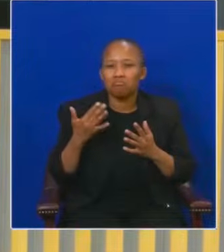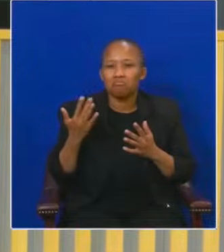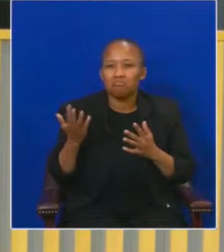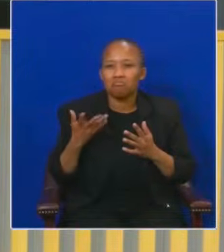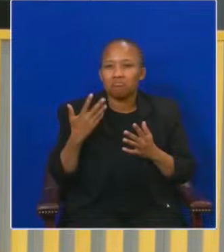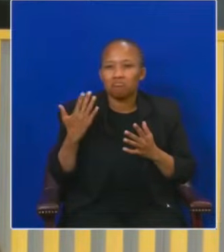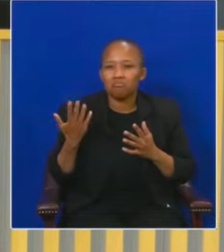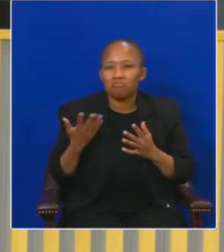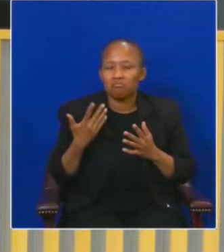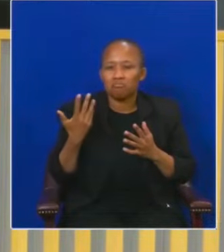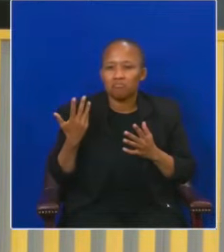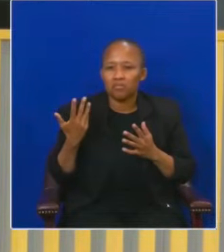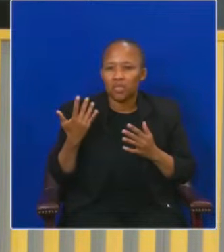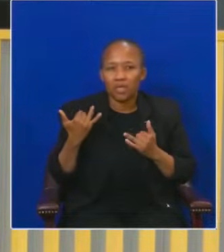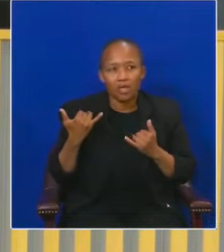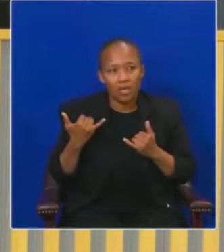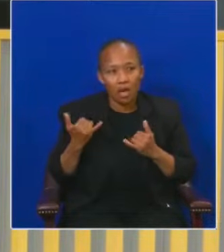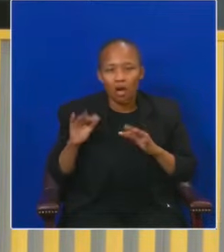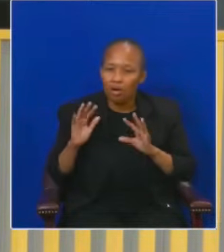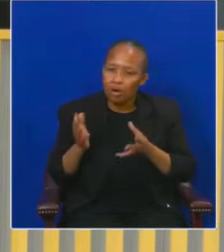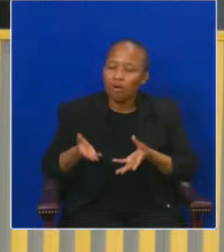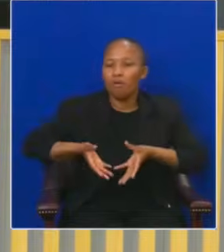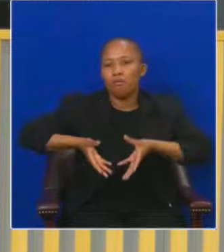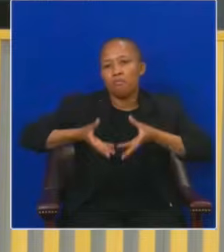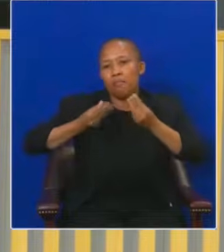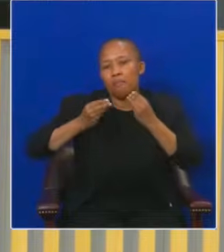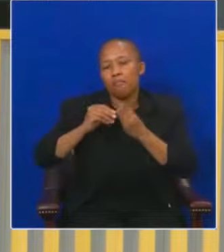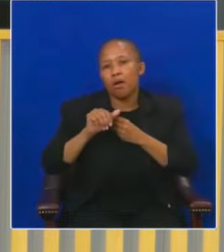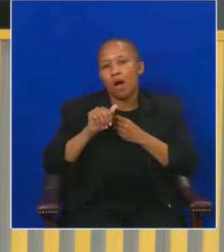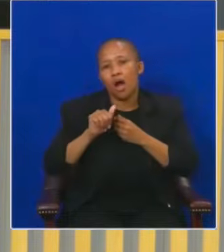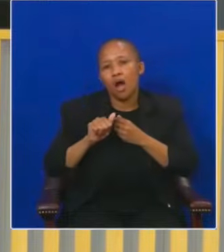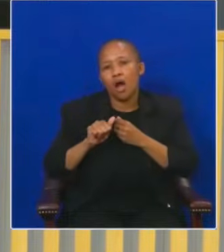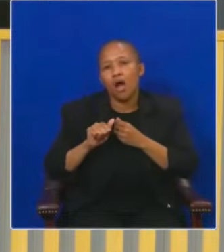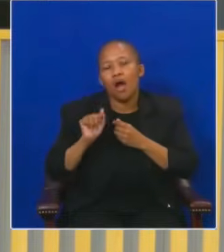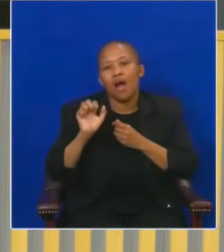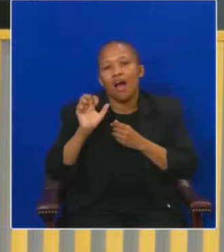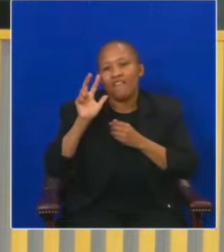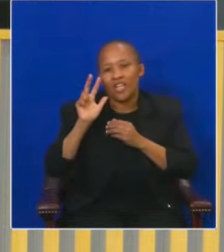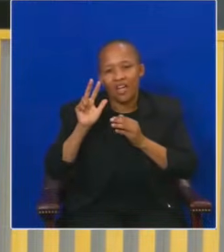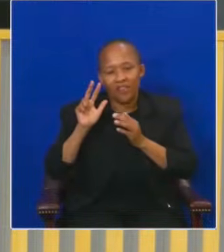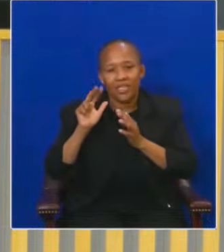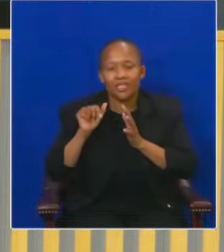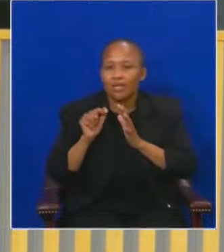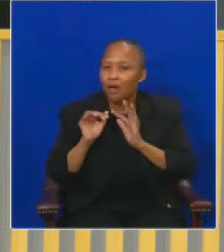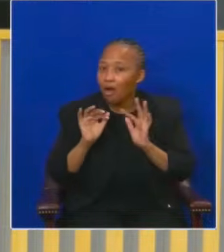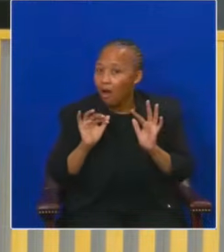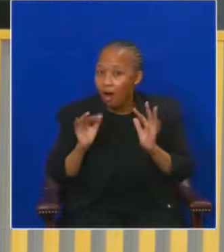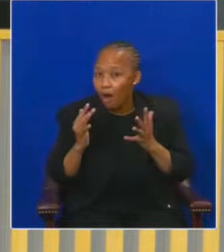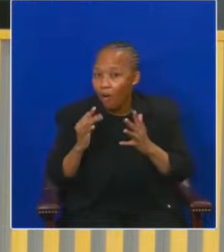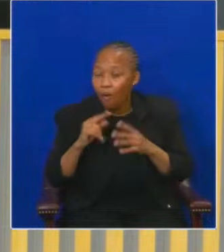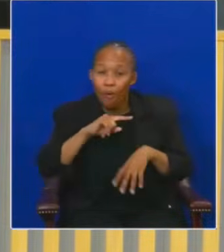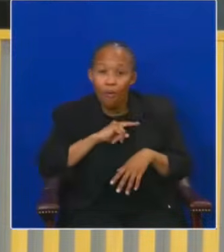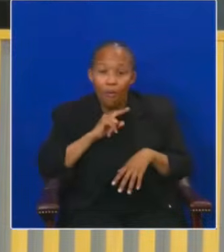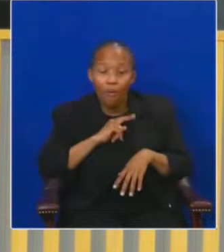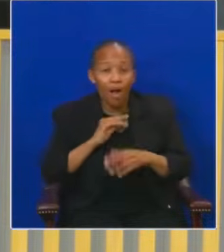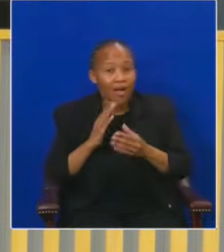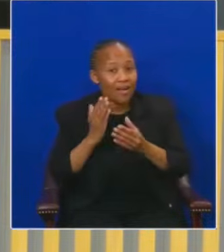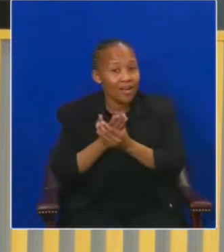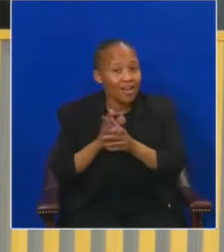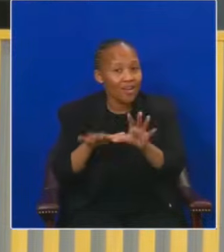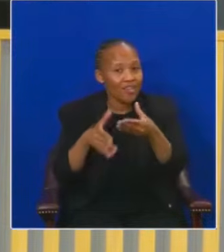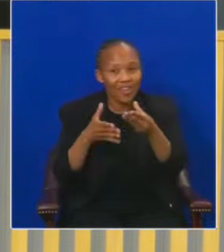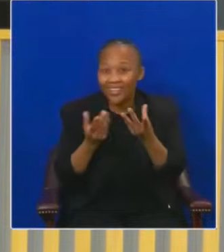affidavit, because the disclosure of the docket hasn't been done as yet. And he indicated